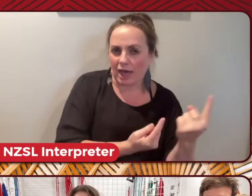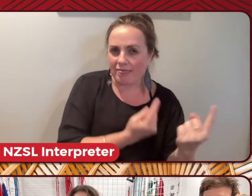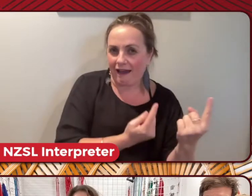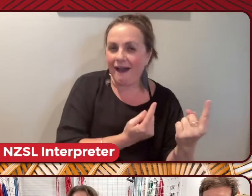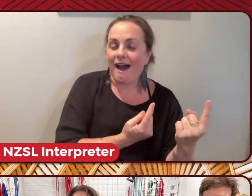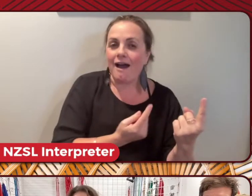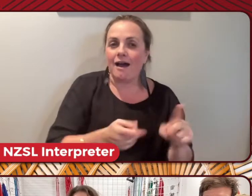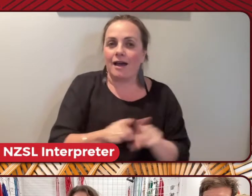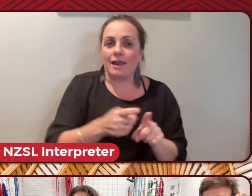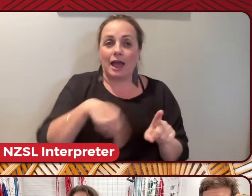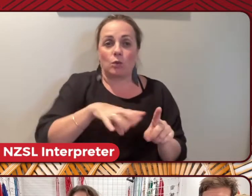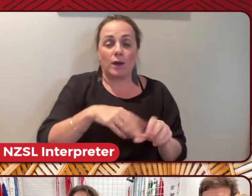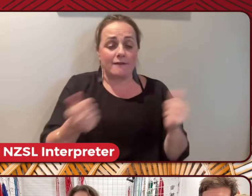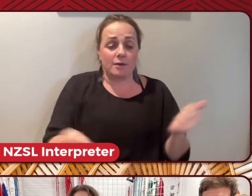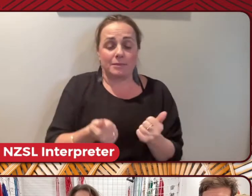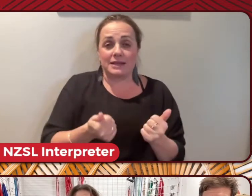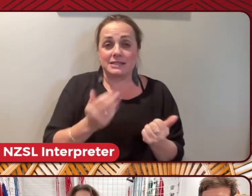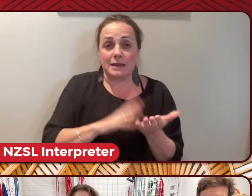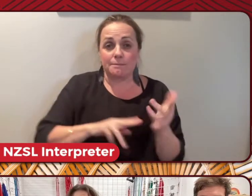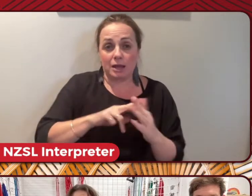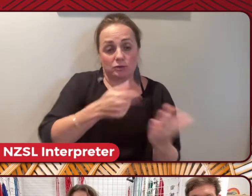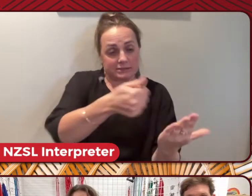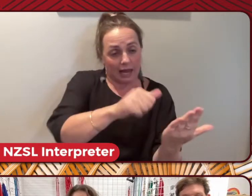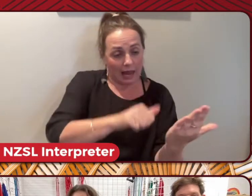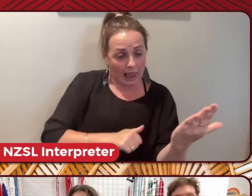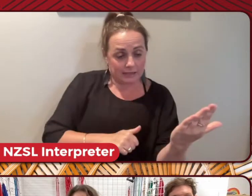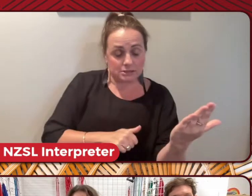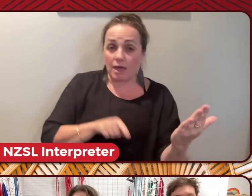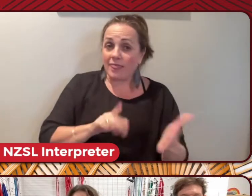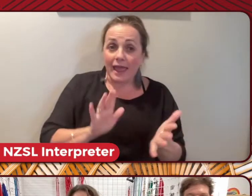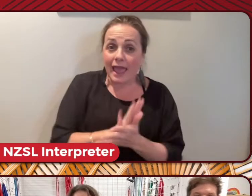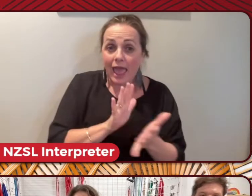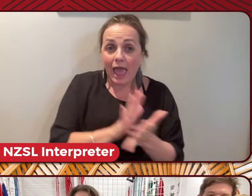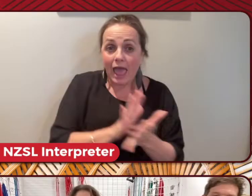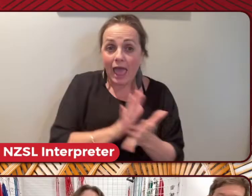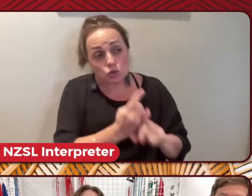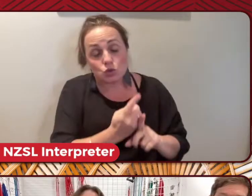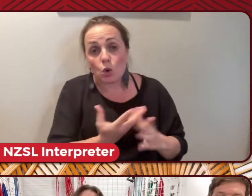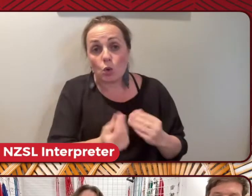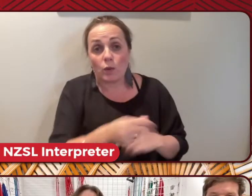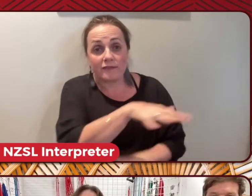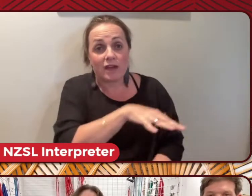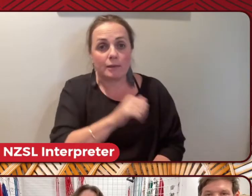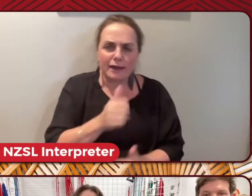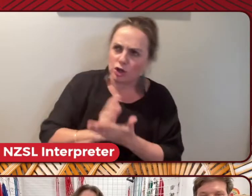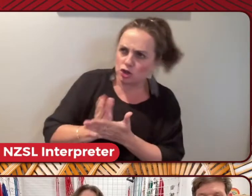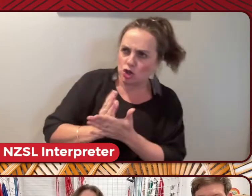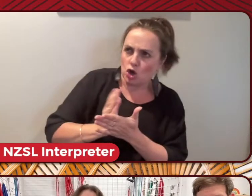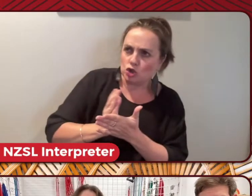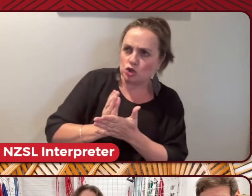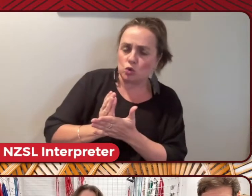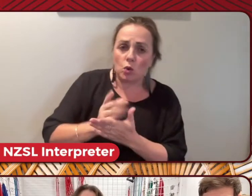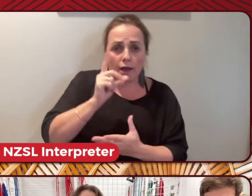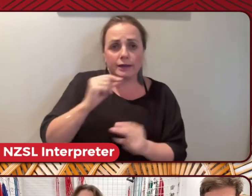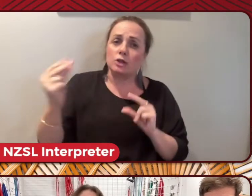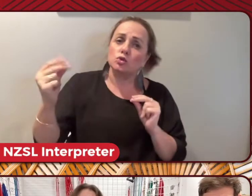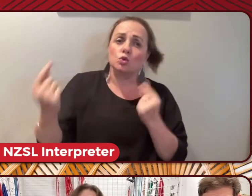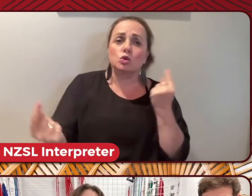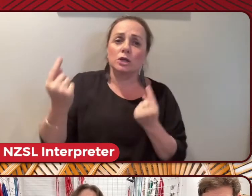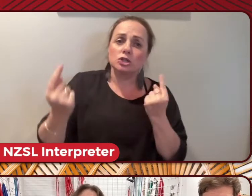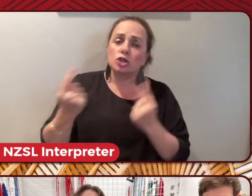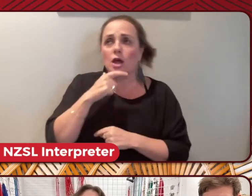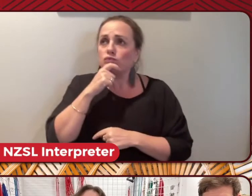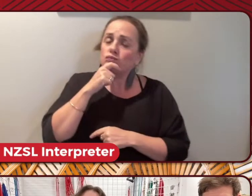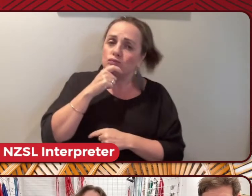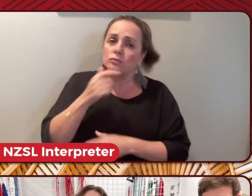of parents who would love to speak to families that aren't sure yet about not just how to access costs, but what they're getting